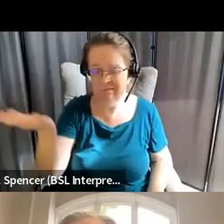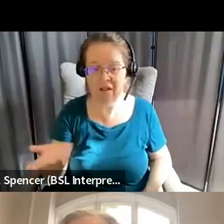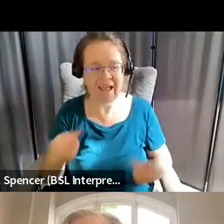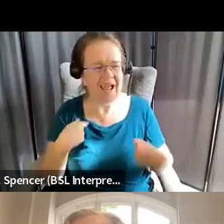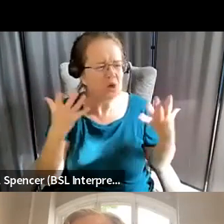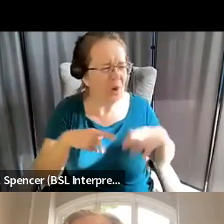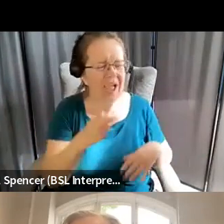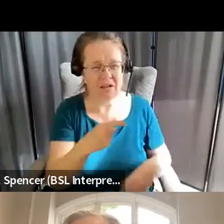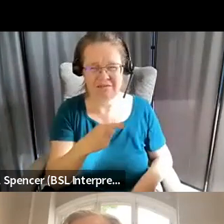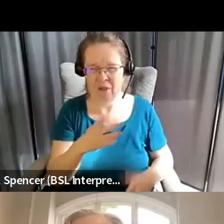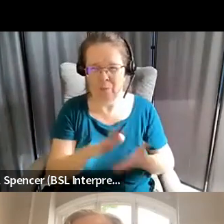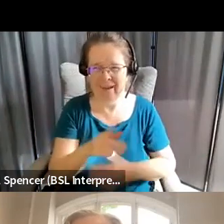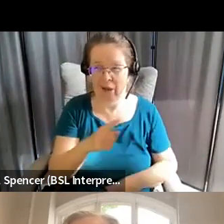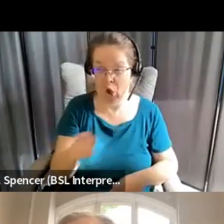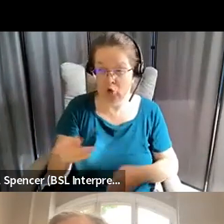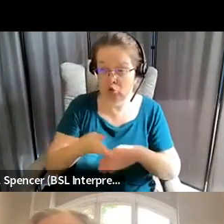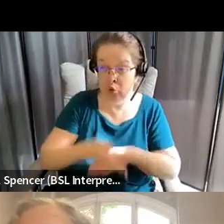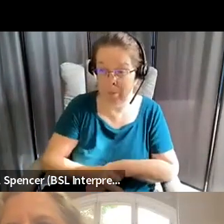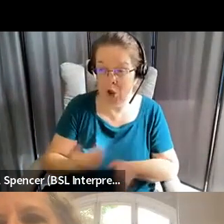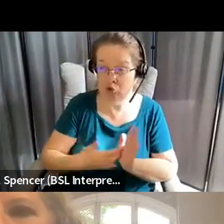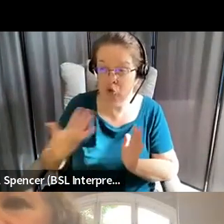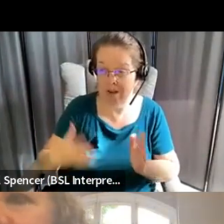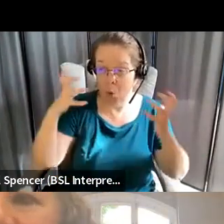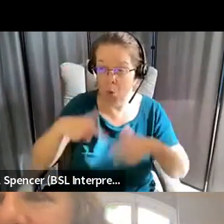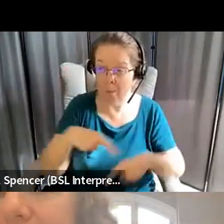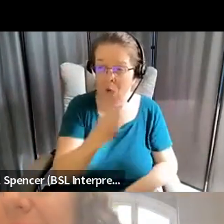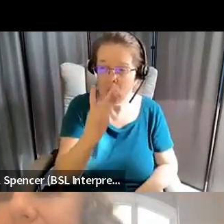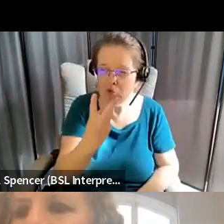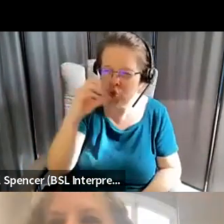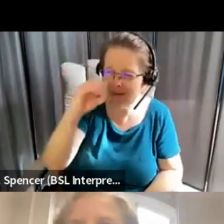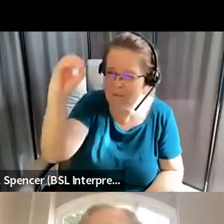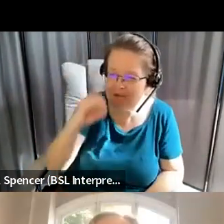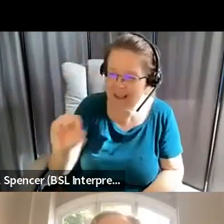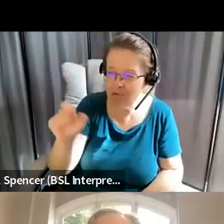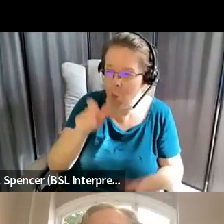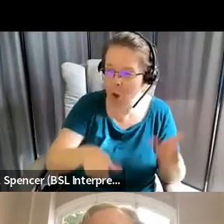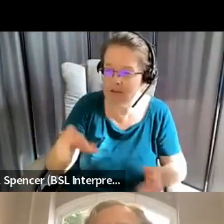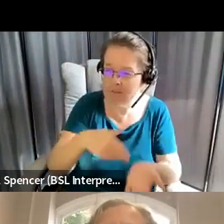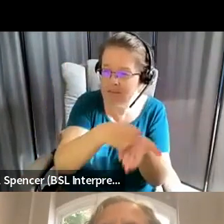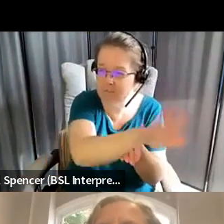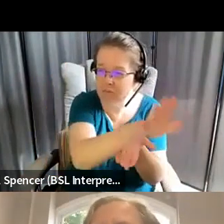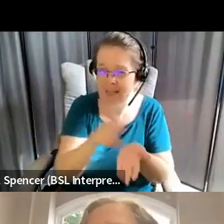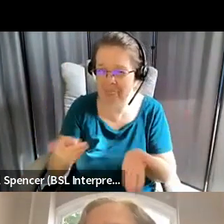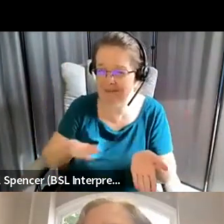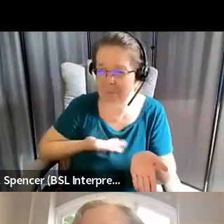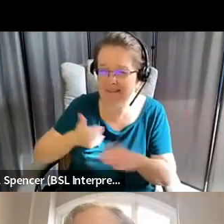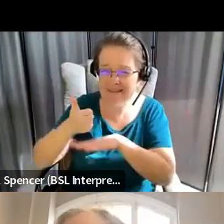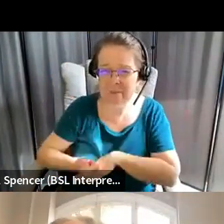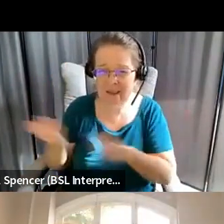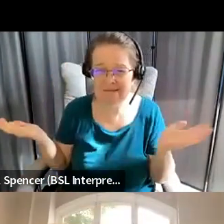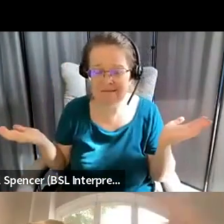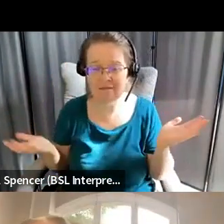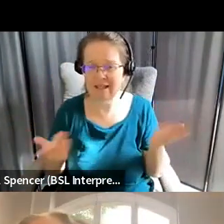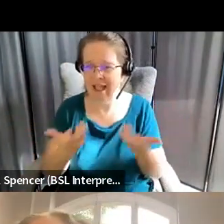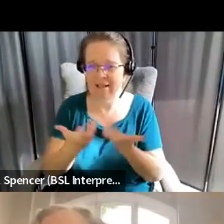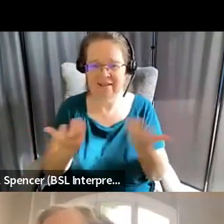about 20% of your customers. It's just, you know, business basics. It's bizarre to think that anybody's like, yeah, well, I've got 20% of my customers, I